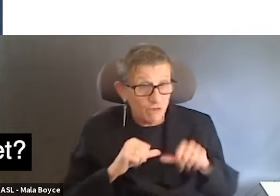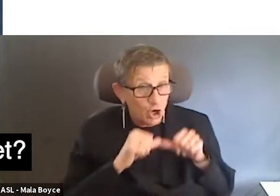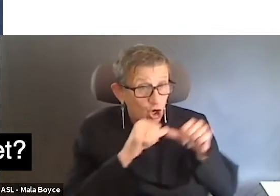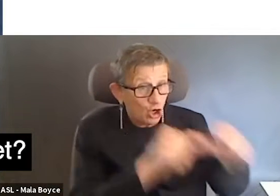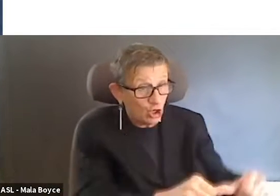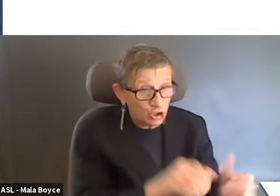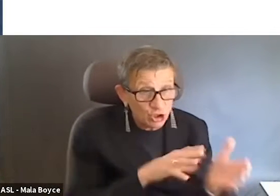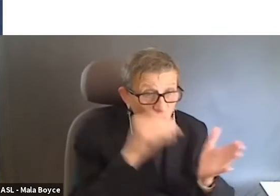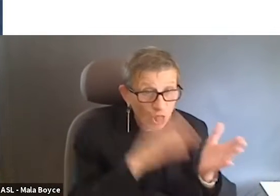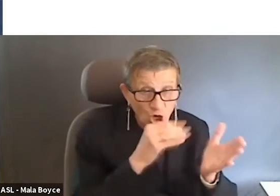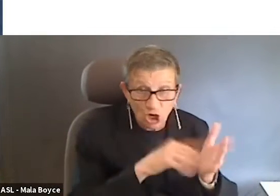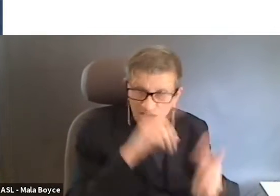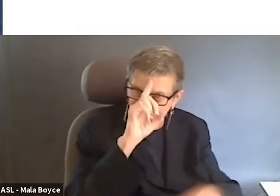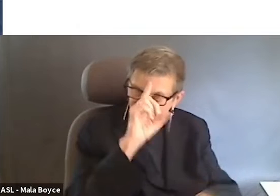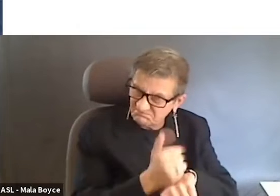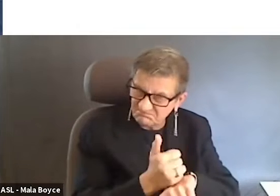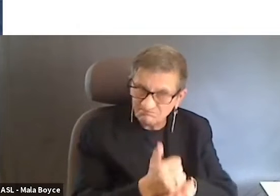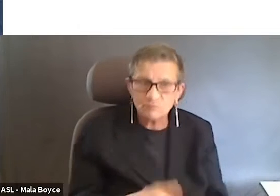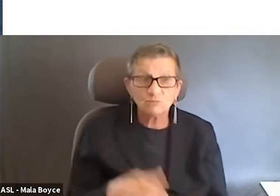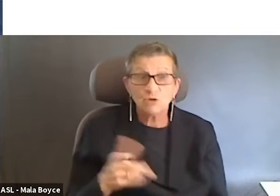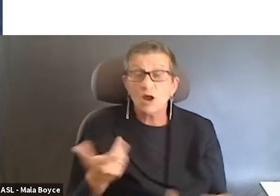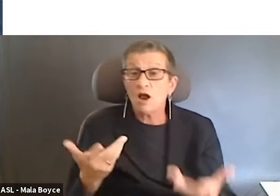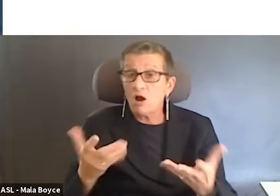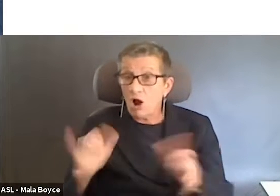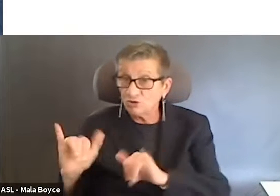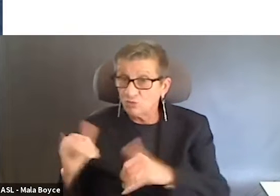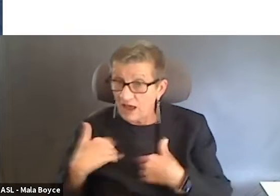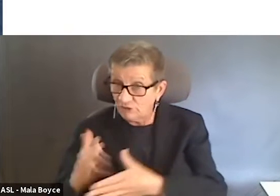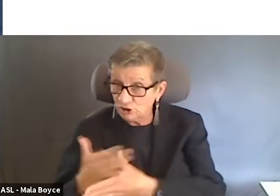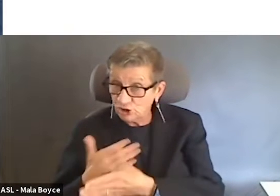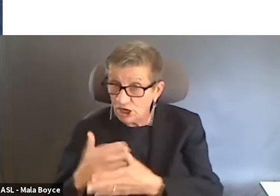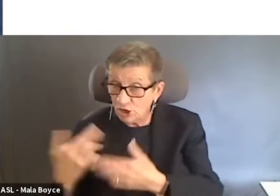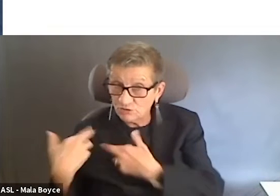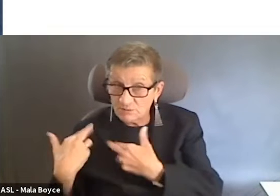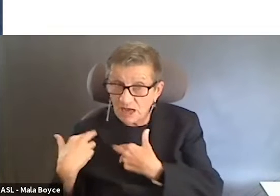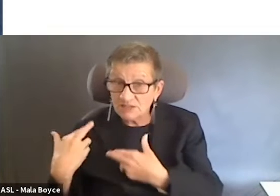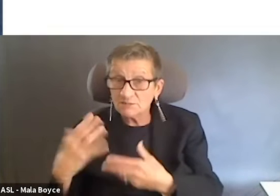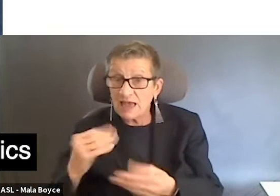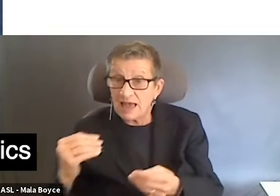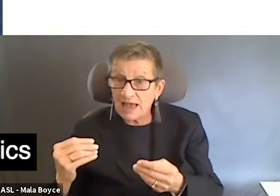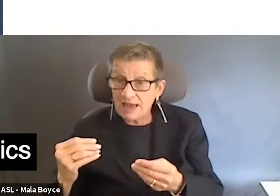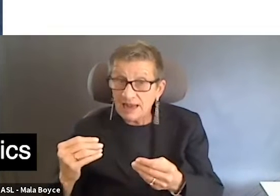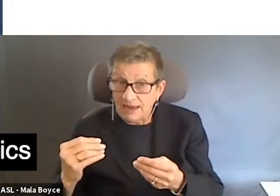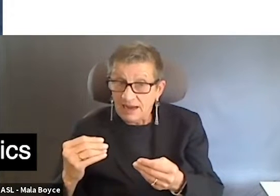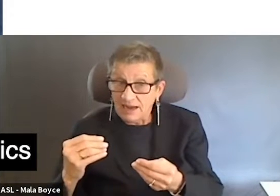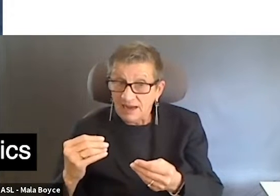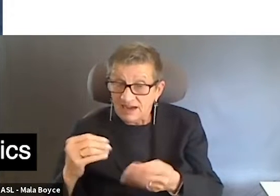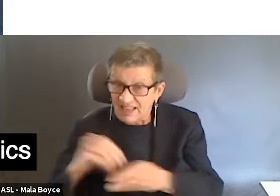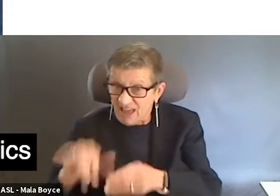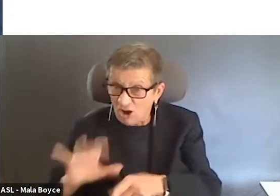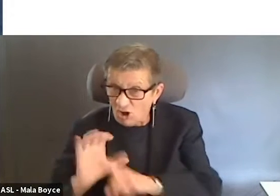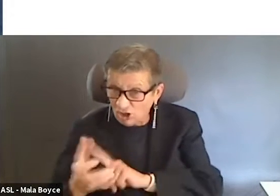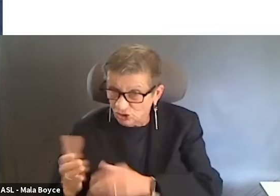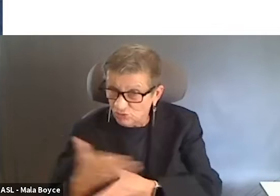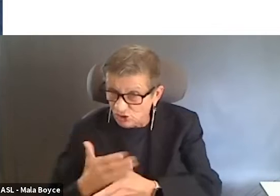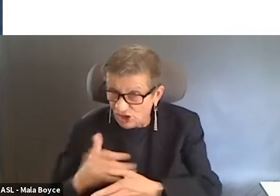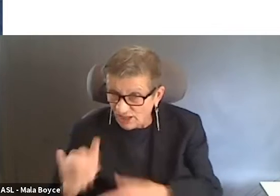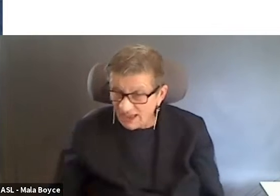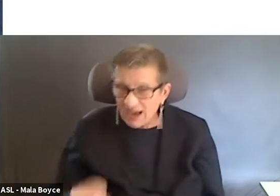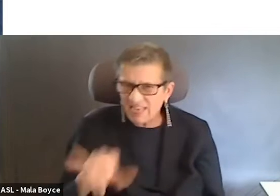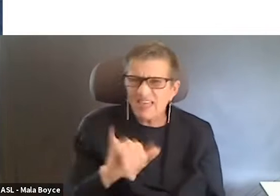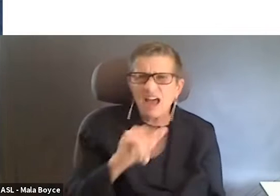mindset, and is there a culture of shared responsibility and accountability? So these are some of the characteristics of